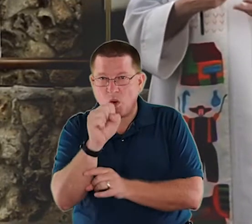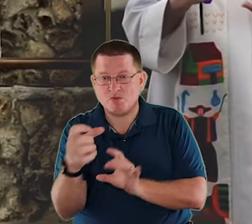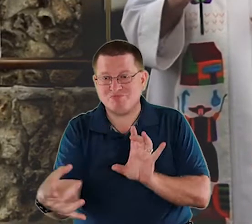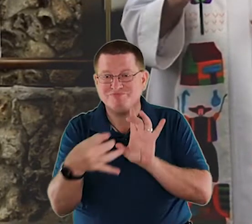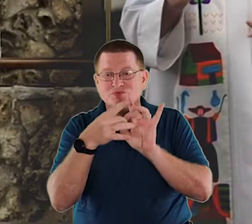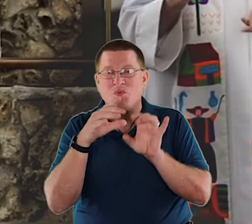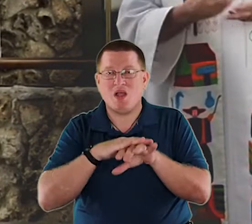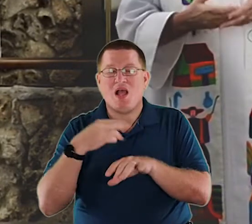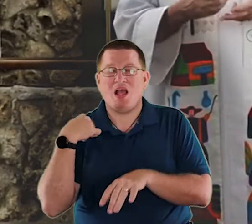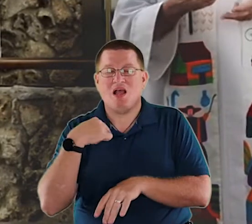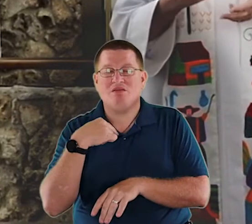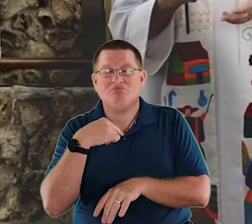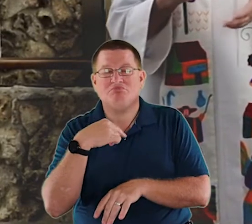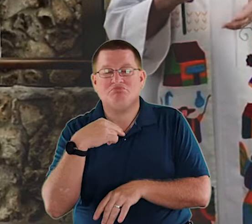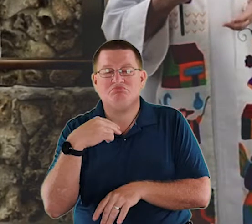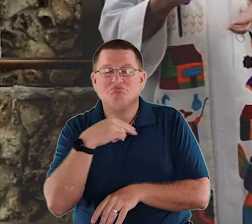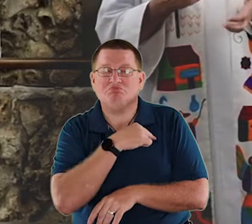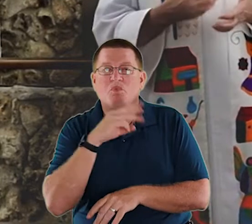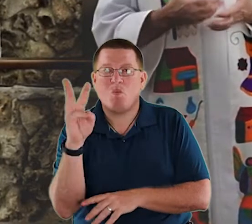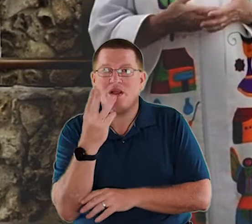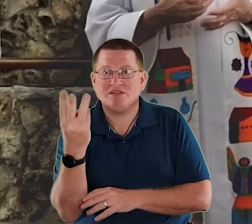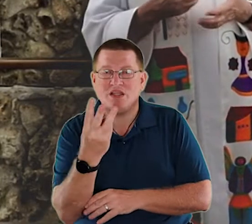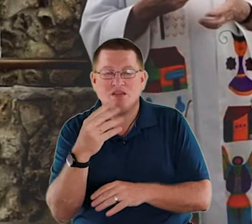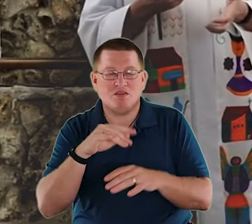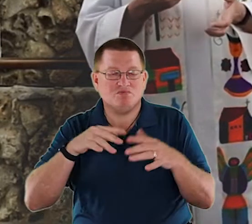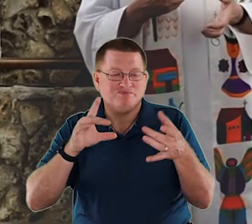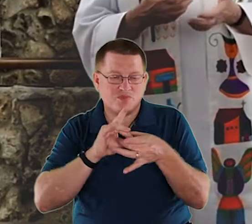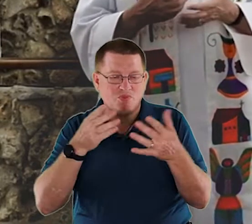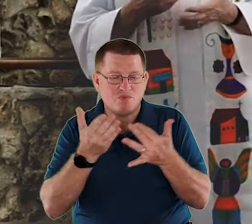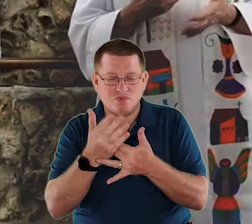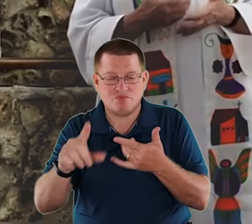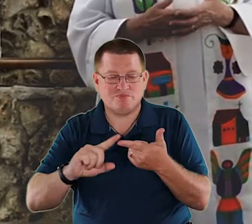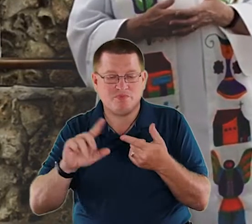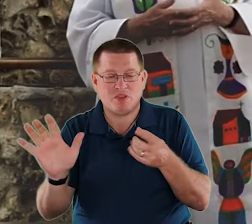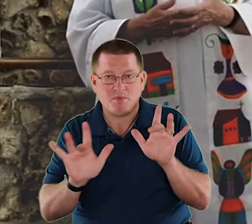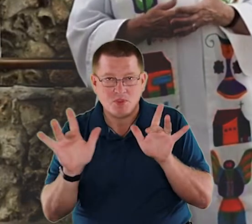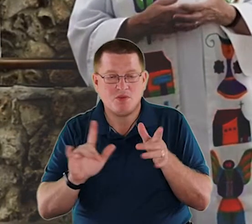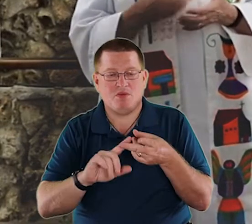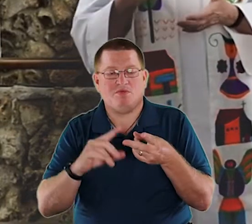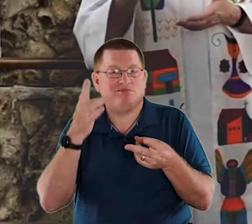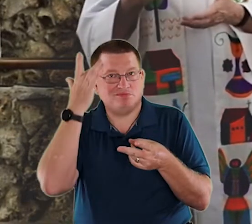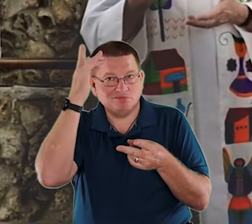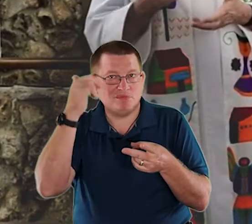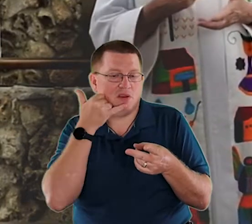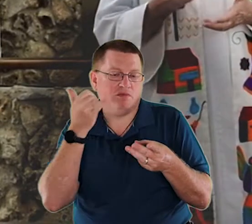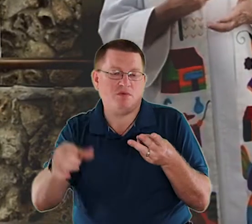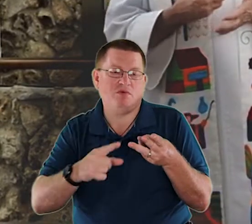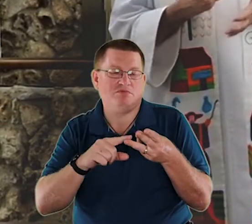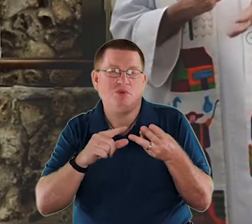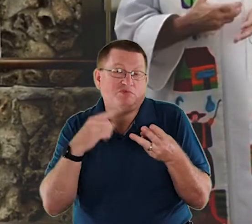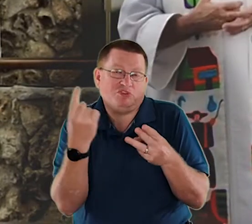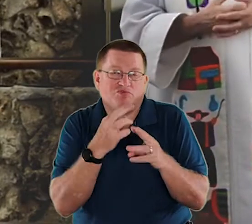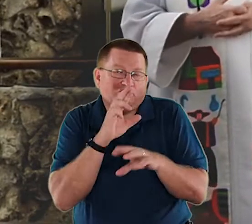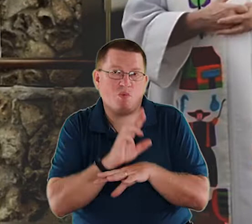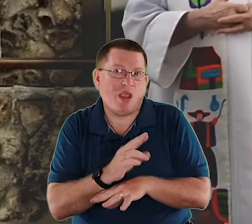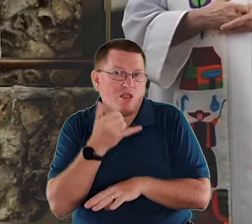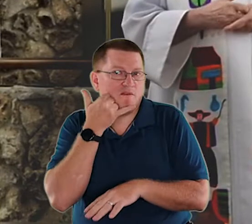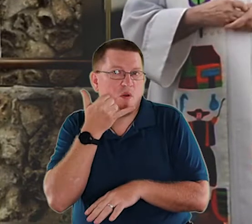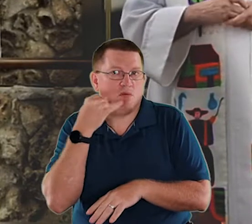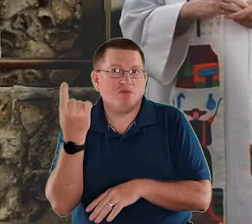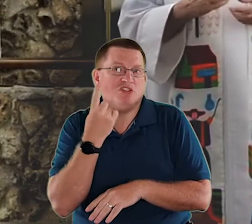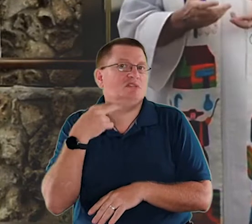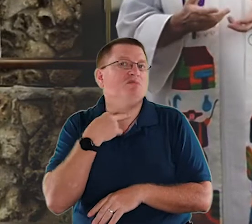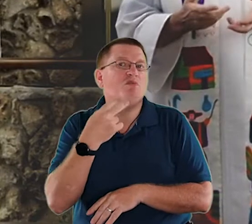join us. You can join by computer or smartphone or landline phone, and we just hear your voice, not you see your